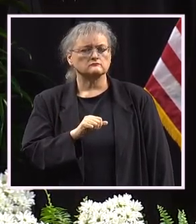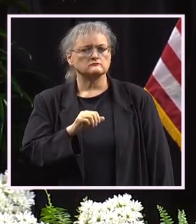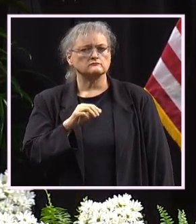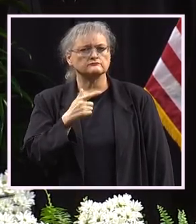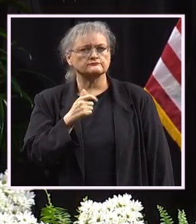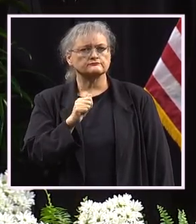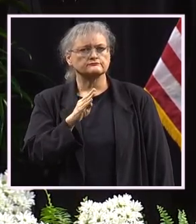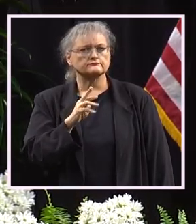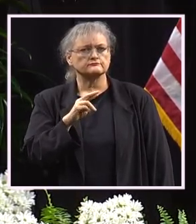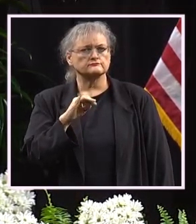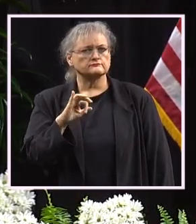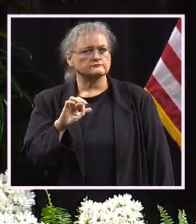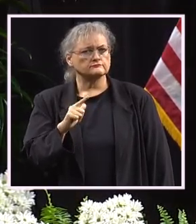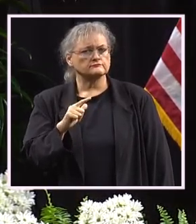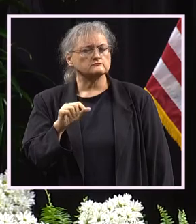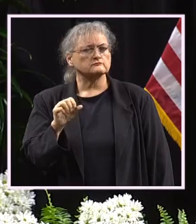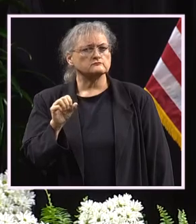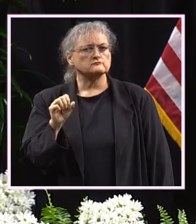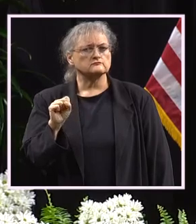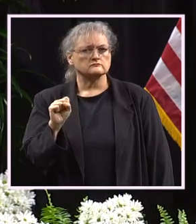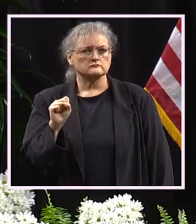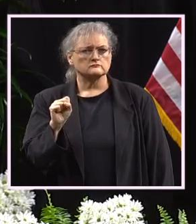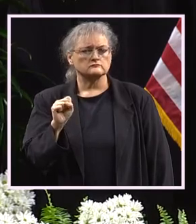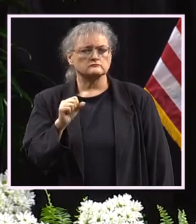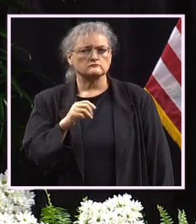Gabriel Solis, cum laude.